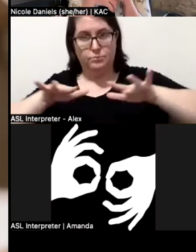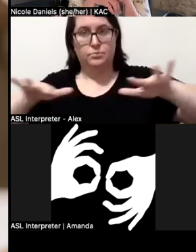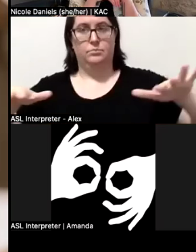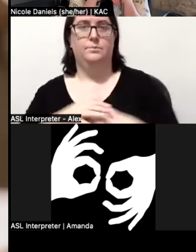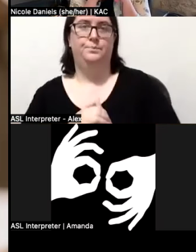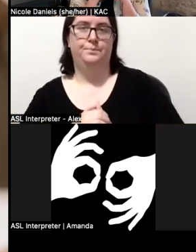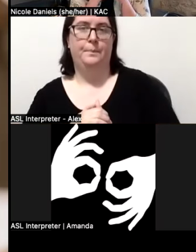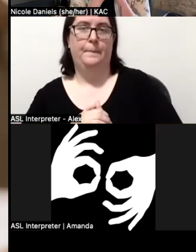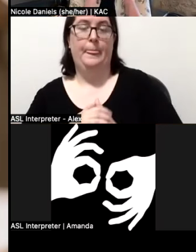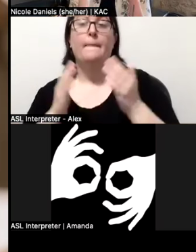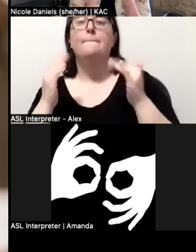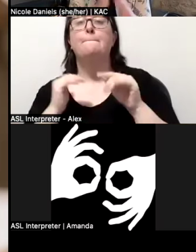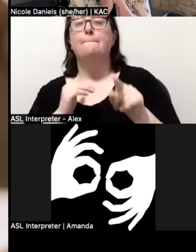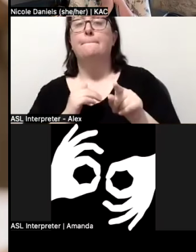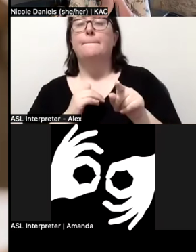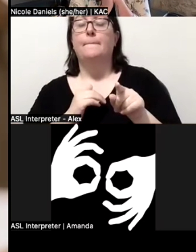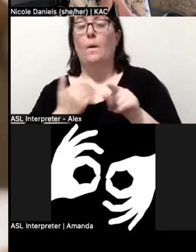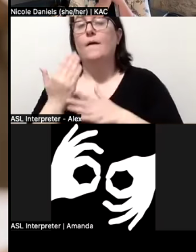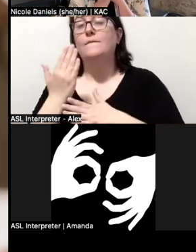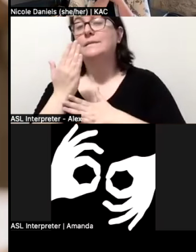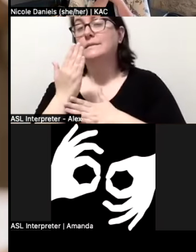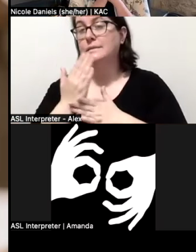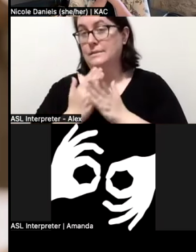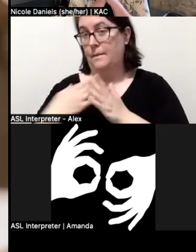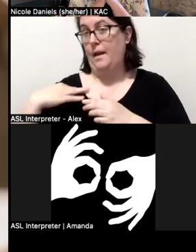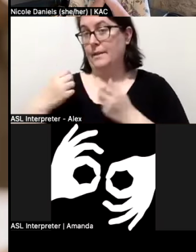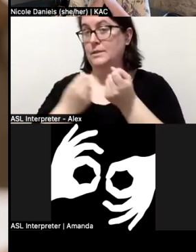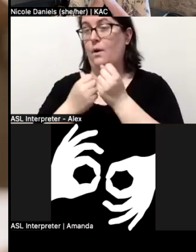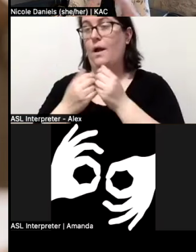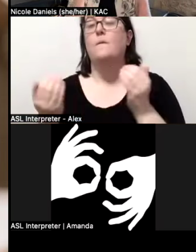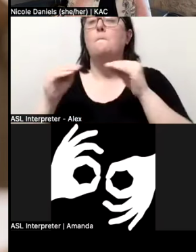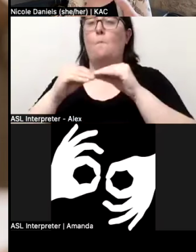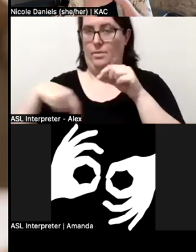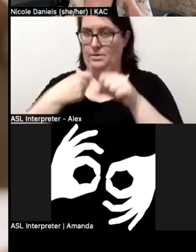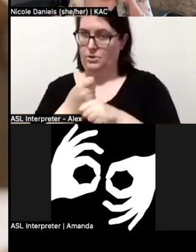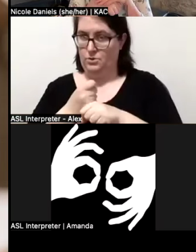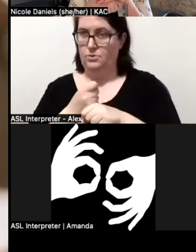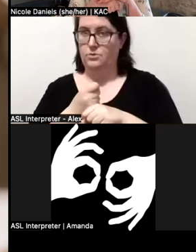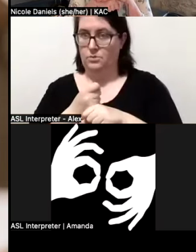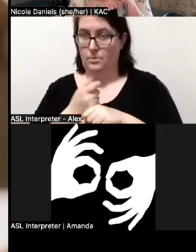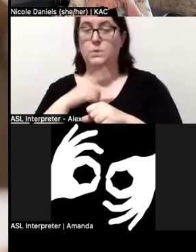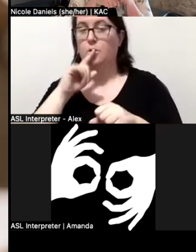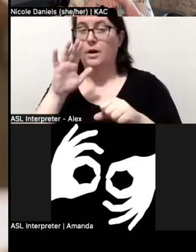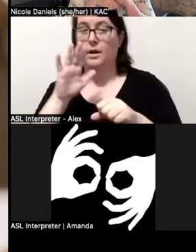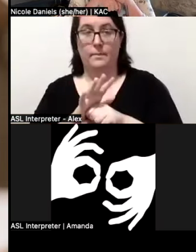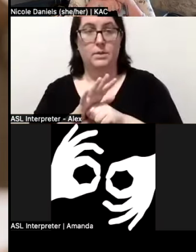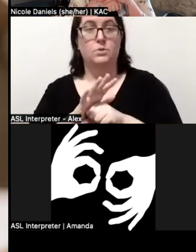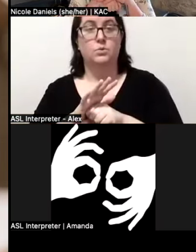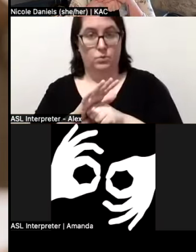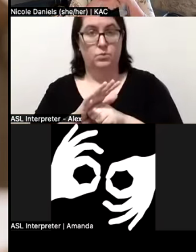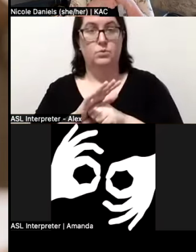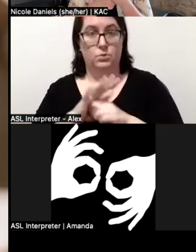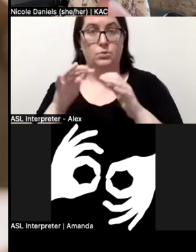We do have some expanded grant application supports this year because we are committed to indigenization,